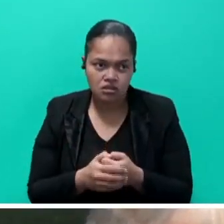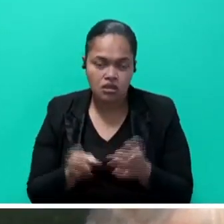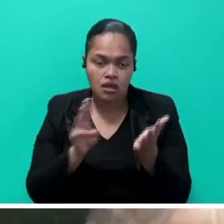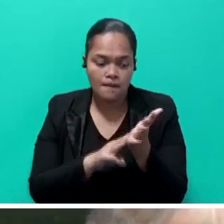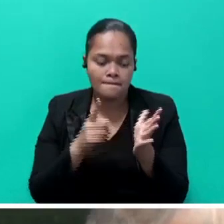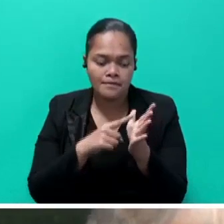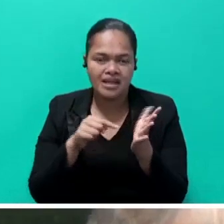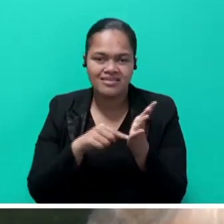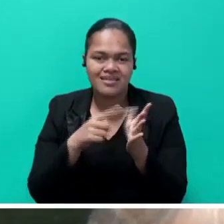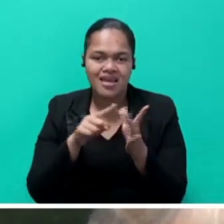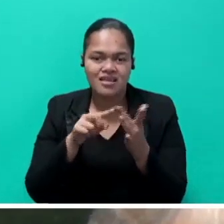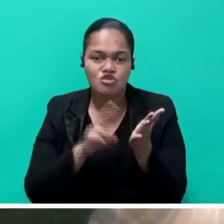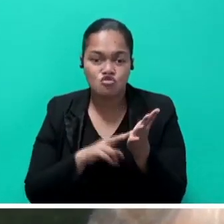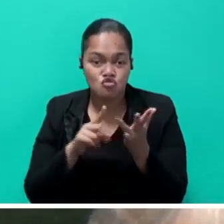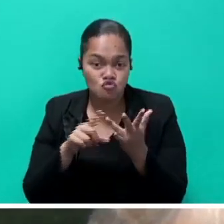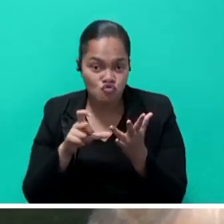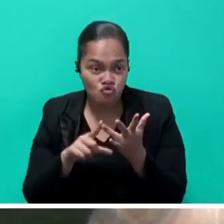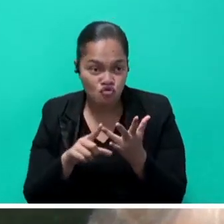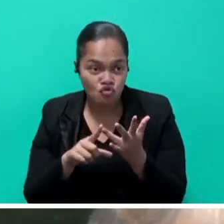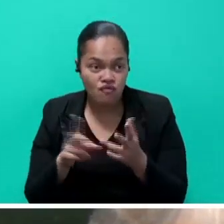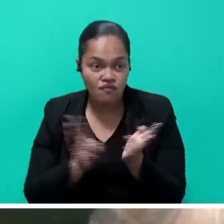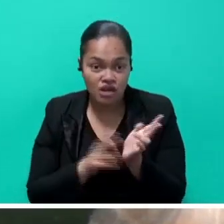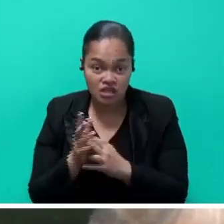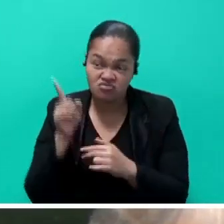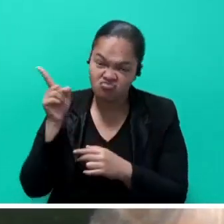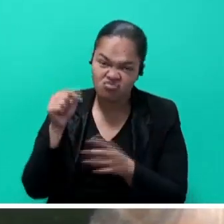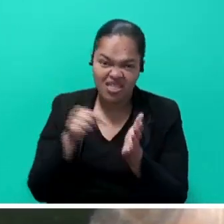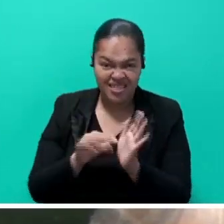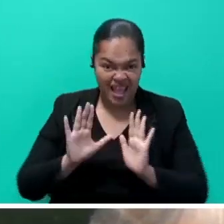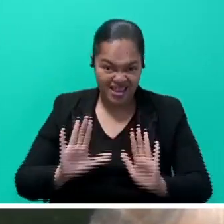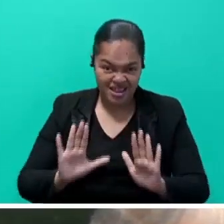Matai Northern Village in Tailevu,